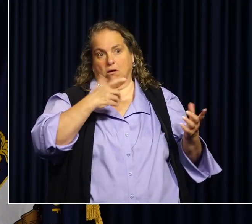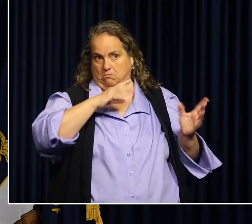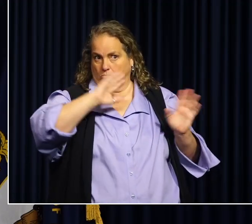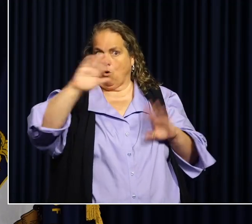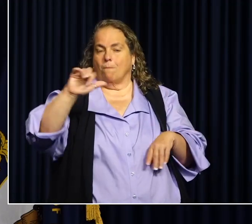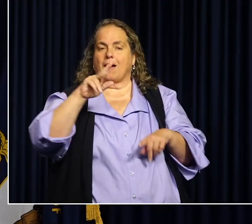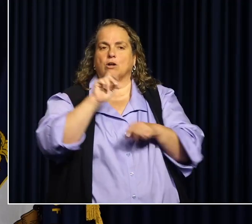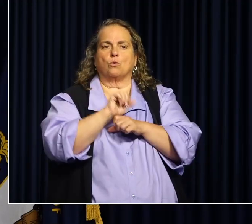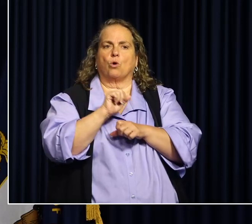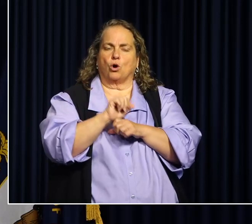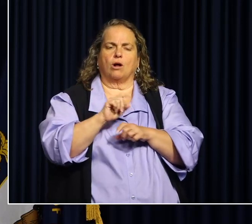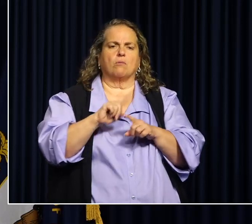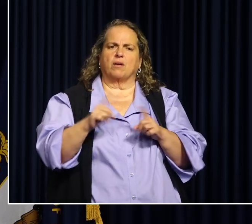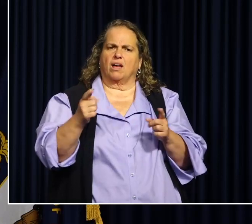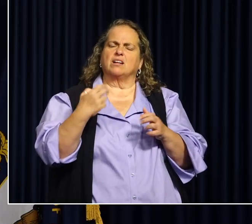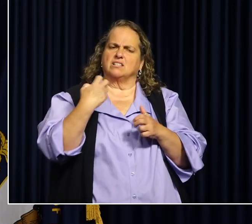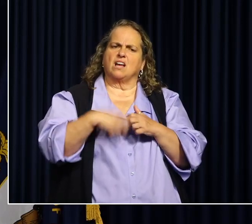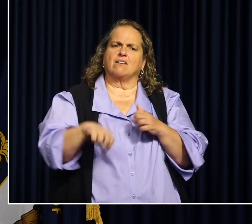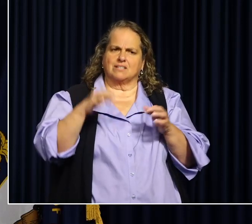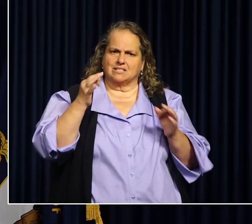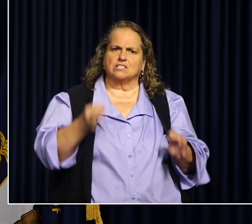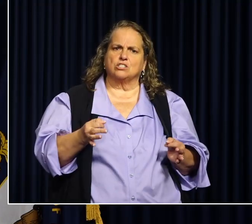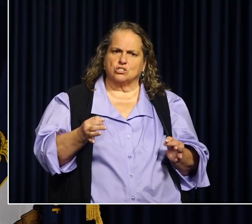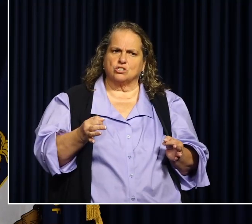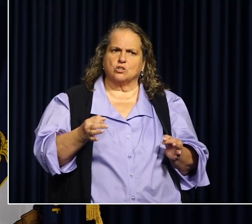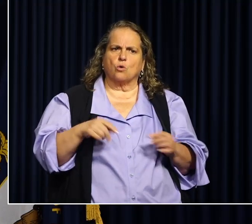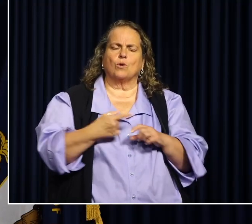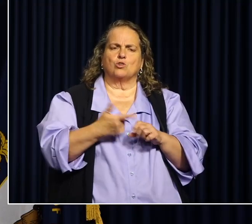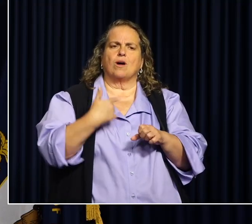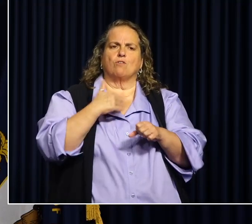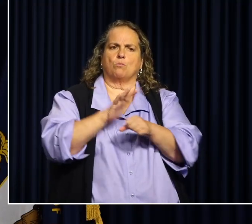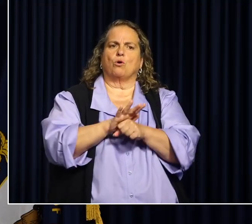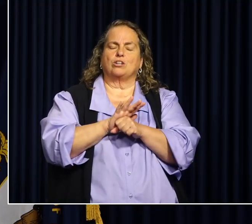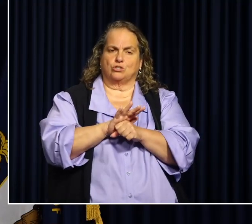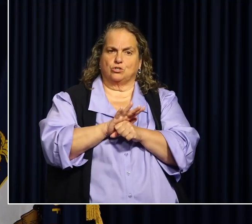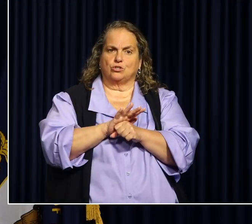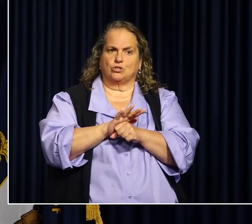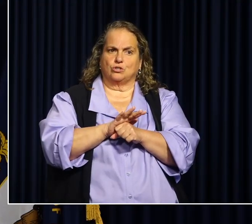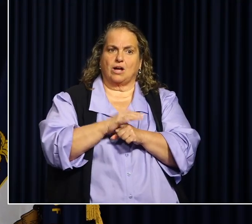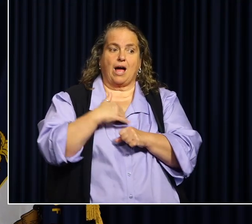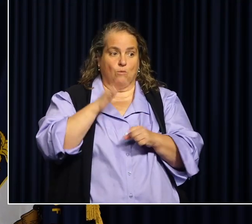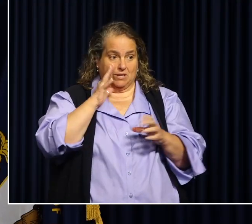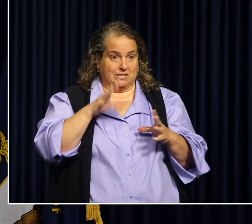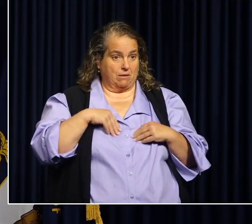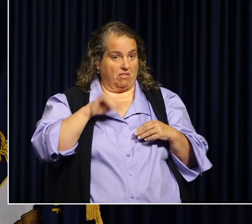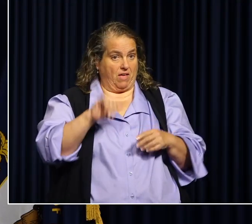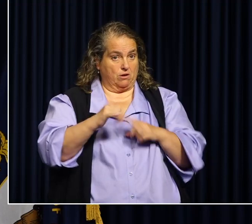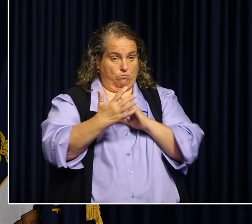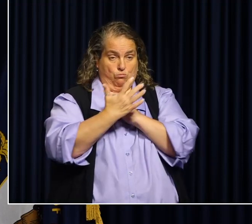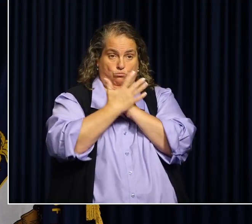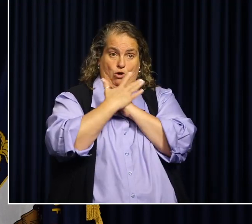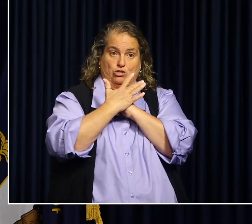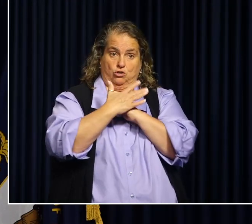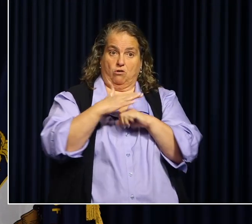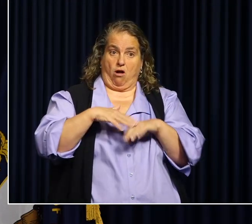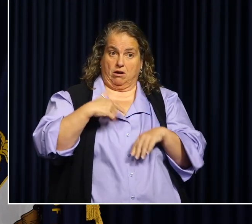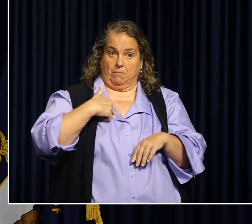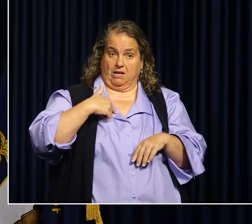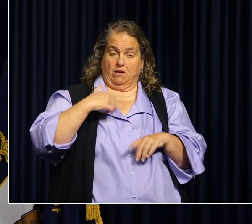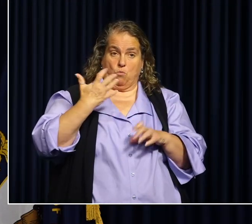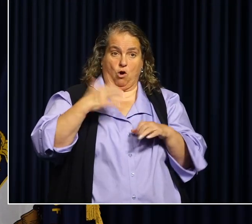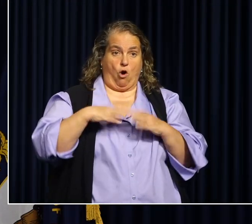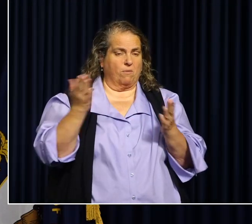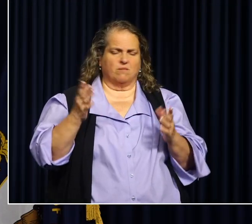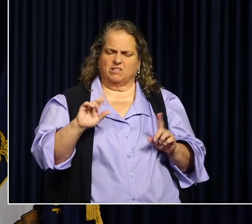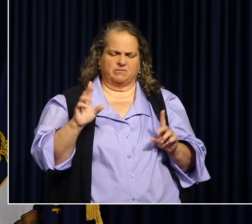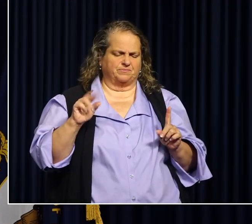tough decisions when there was some pressure that was placed. I'll accept that pressure, but my goal is